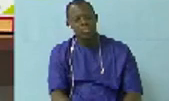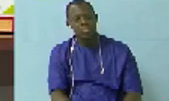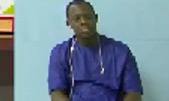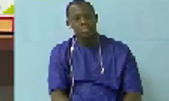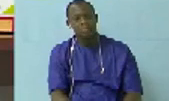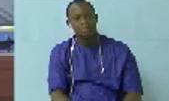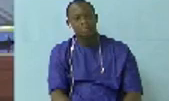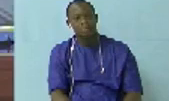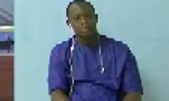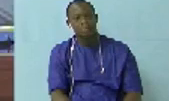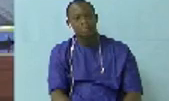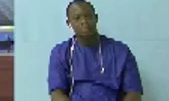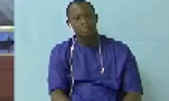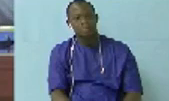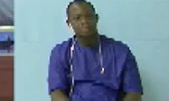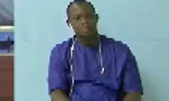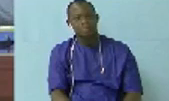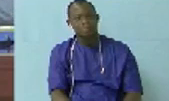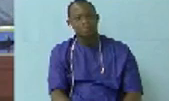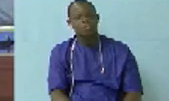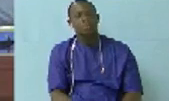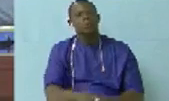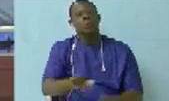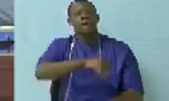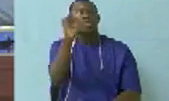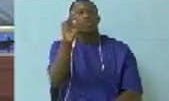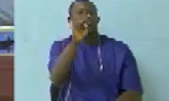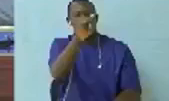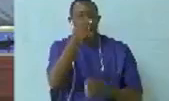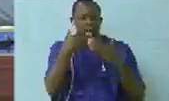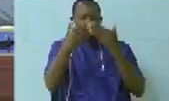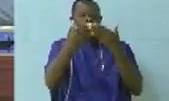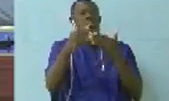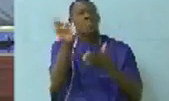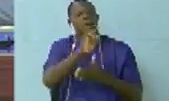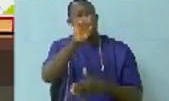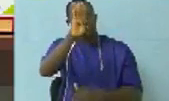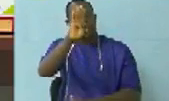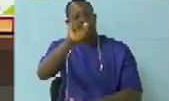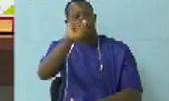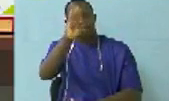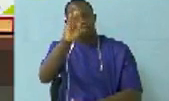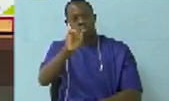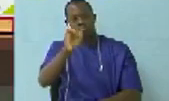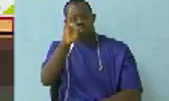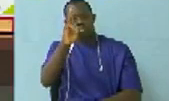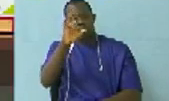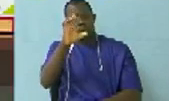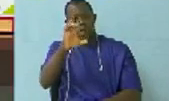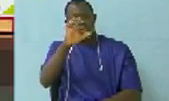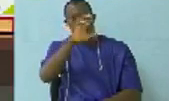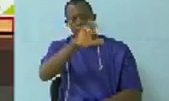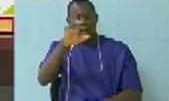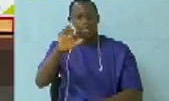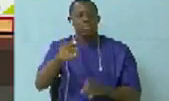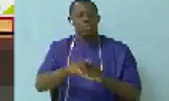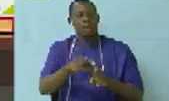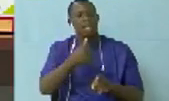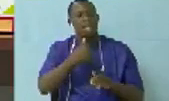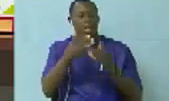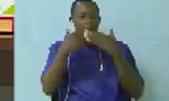ngamira wotumo. And what did you tell him? yo mun faye I told him what